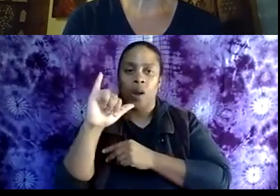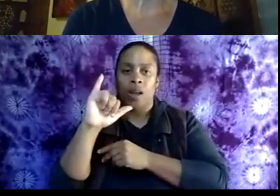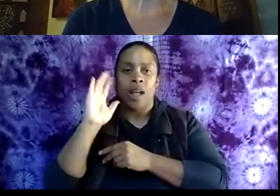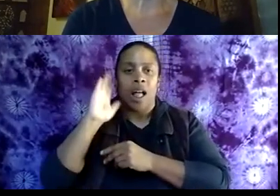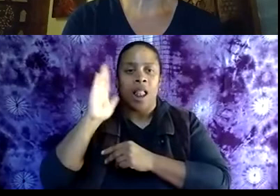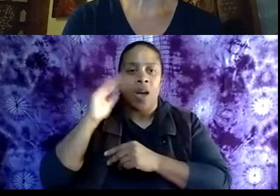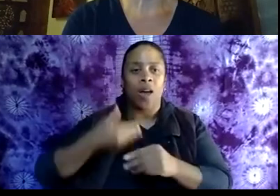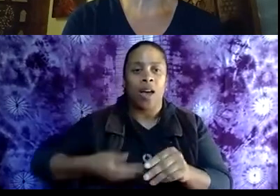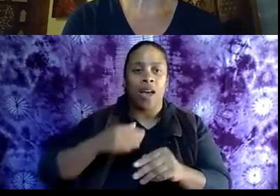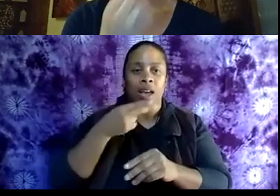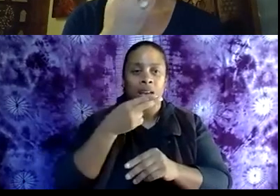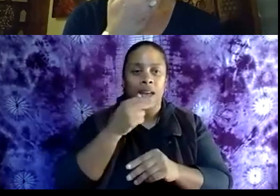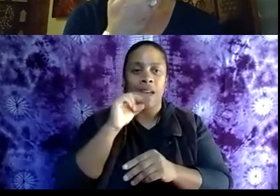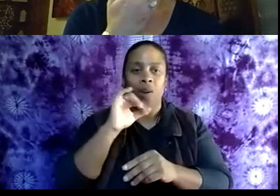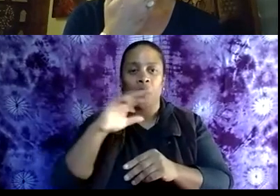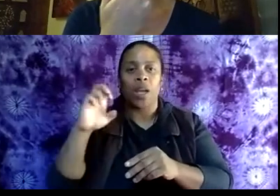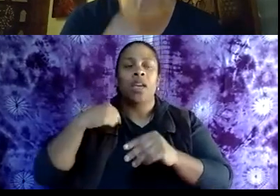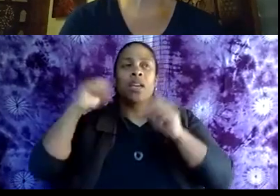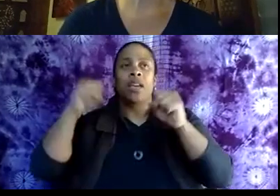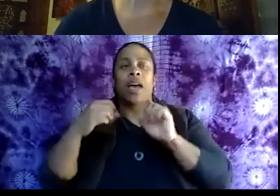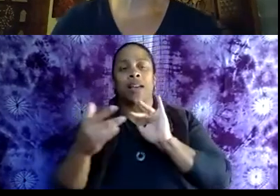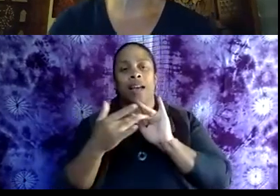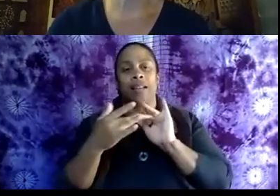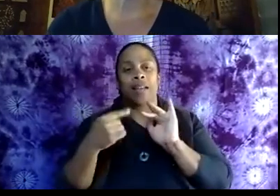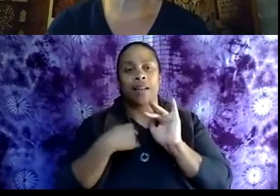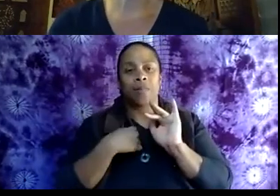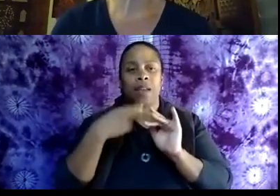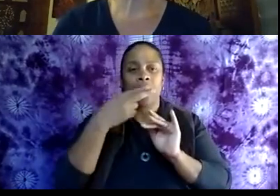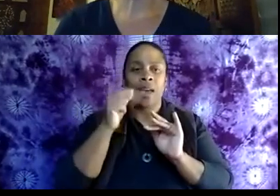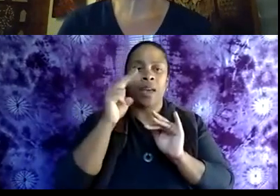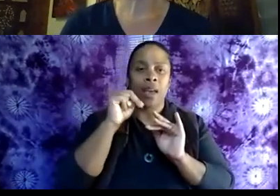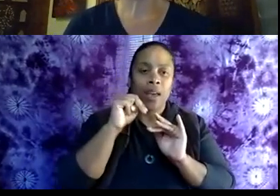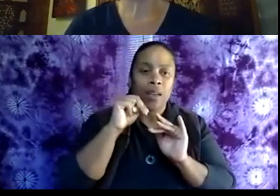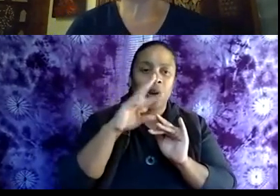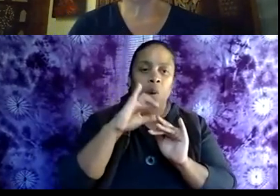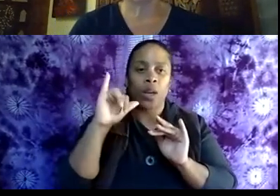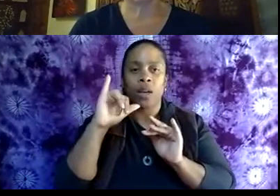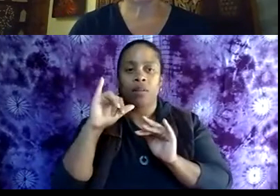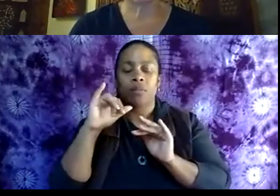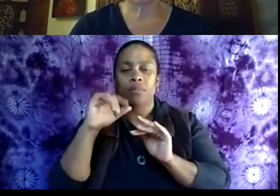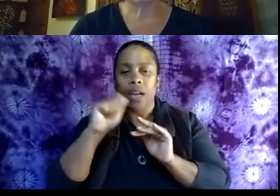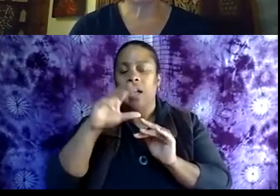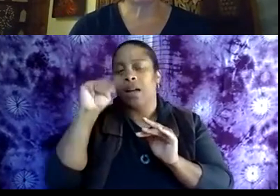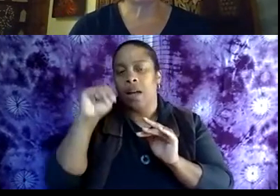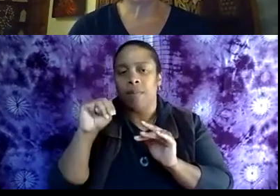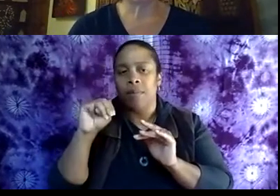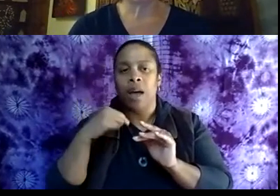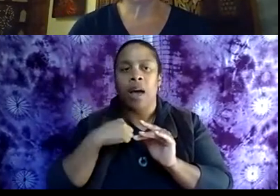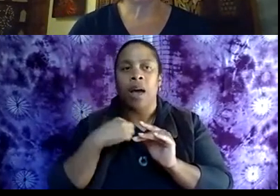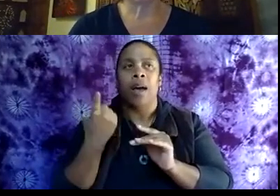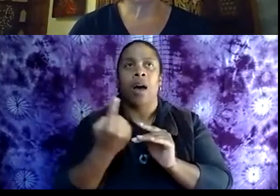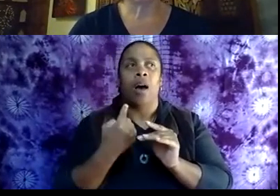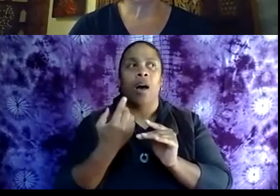I'm Henry India Holden, and you can get a hold of me at henryindiaholden.com. And I also